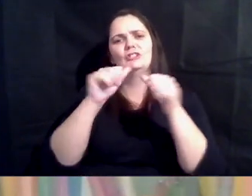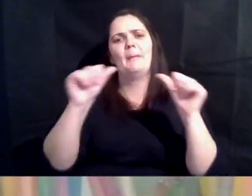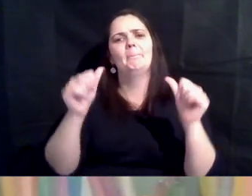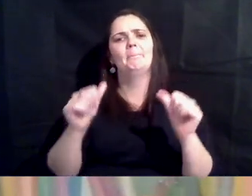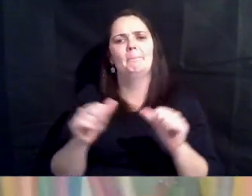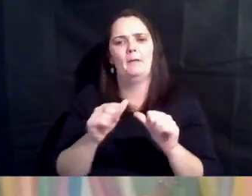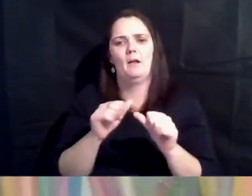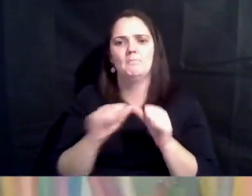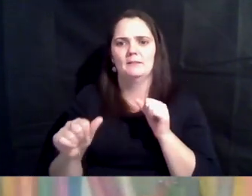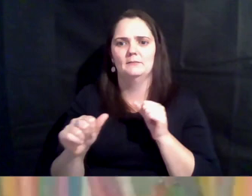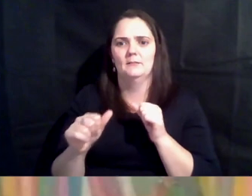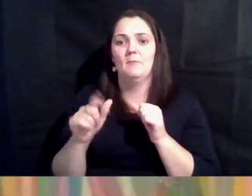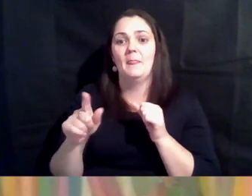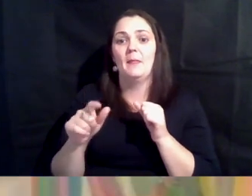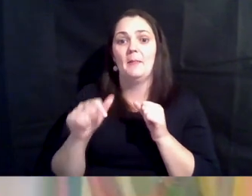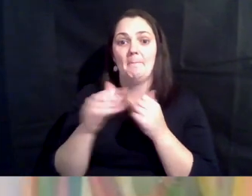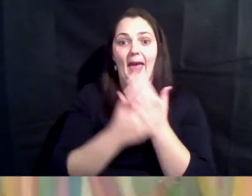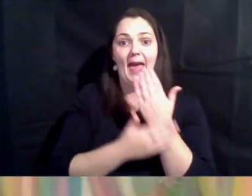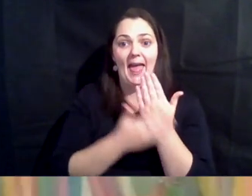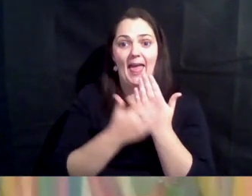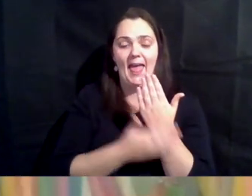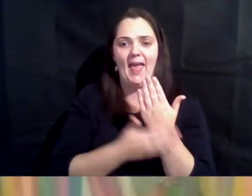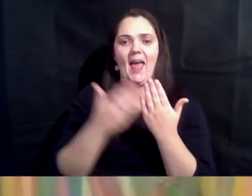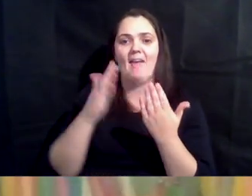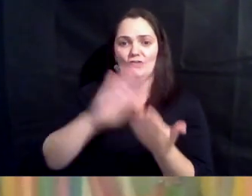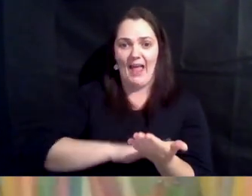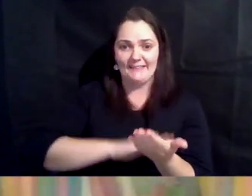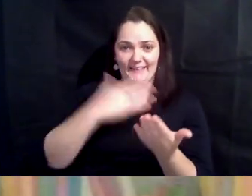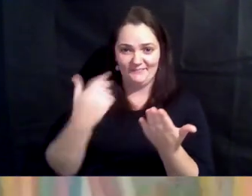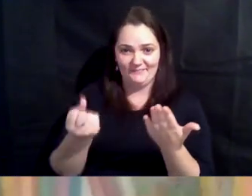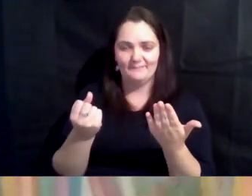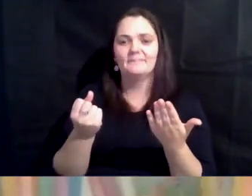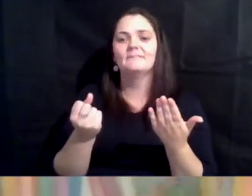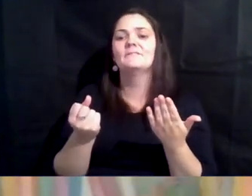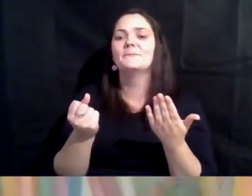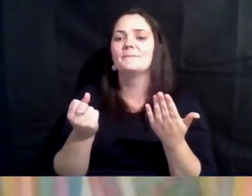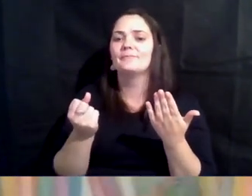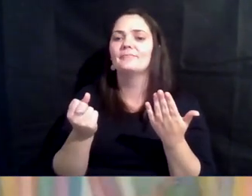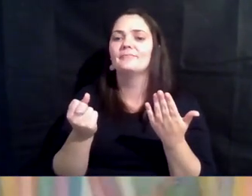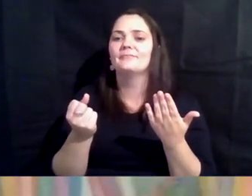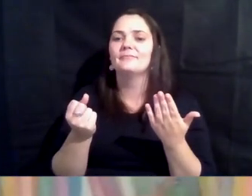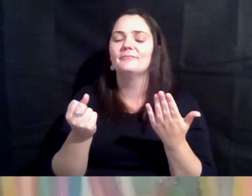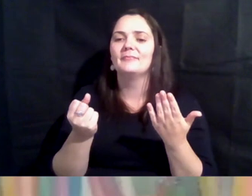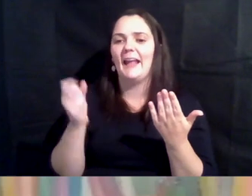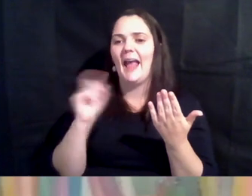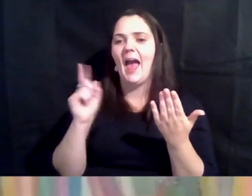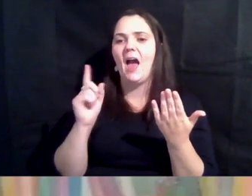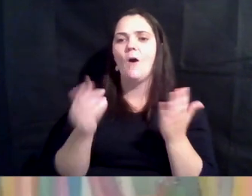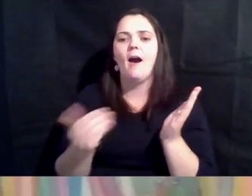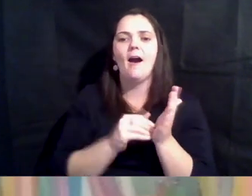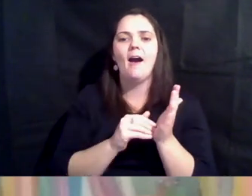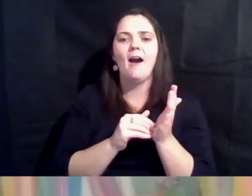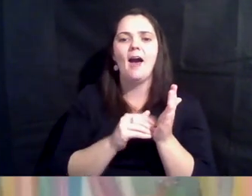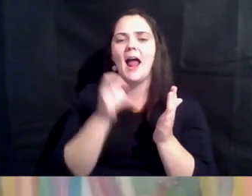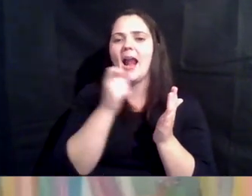didn't plan them at all. So that's my back cover. That's my front cover. And I am at this point just going to add in a